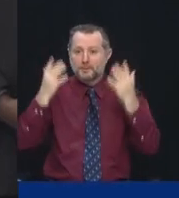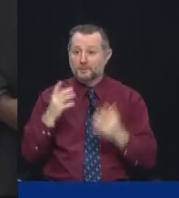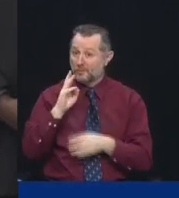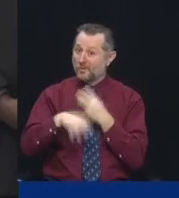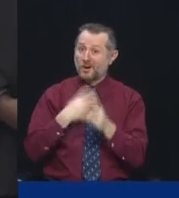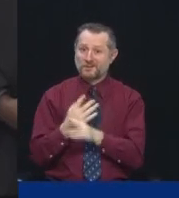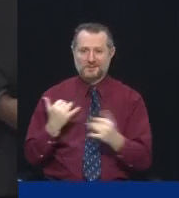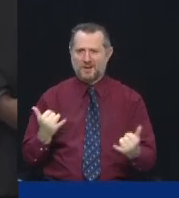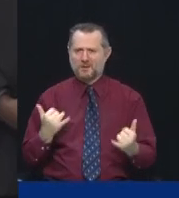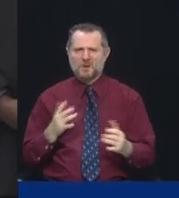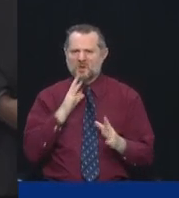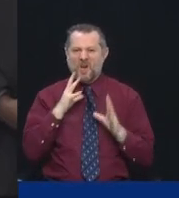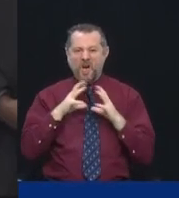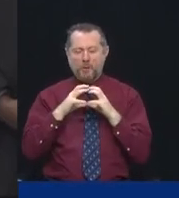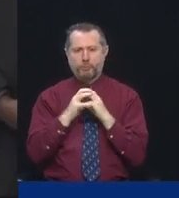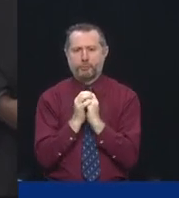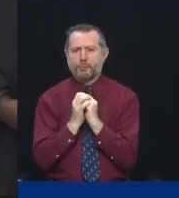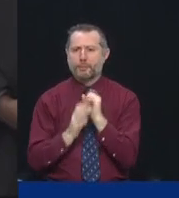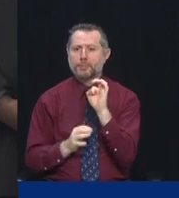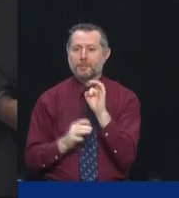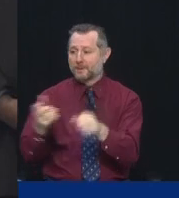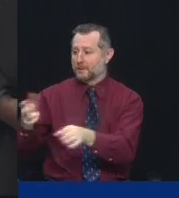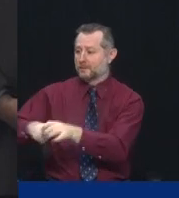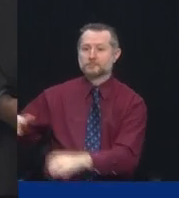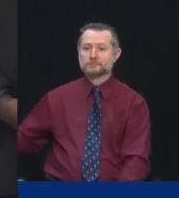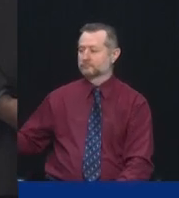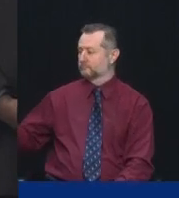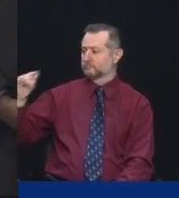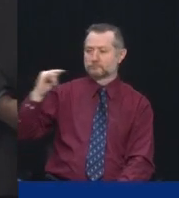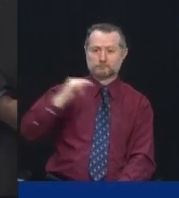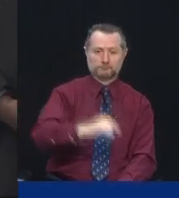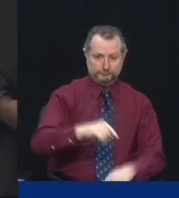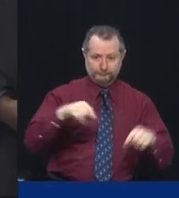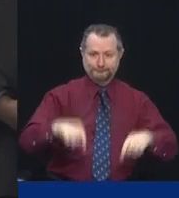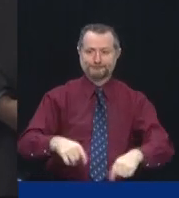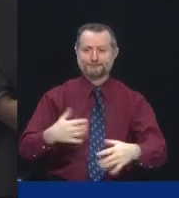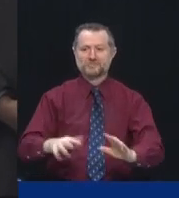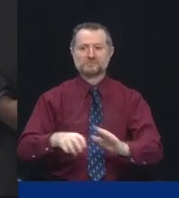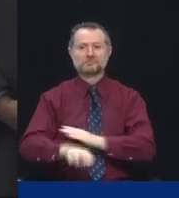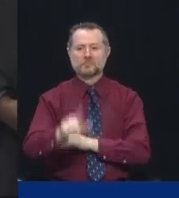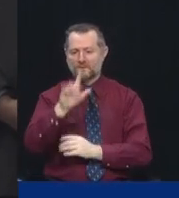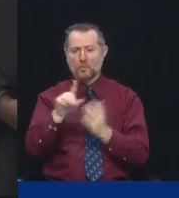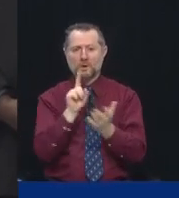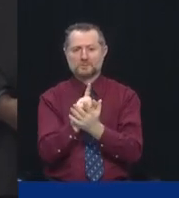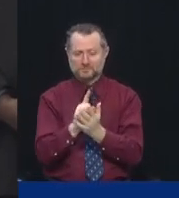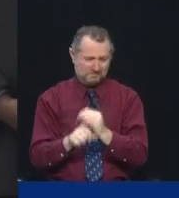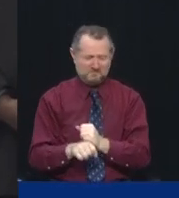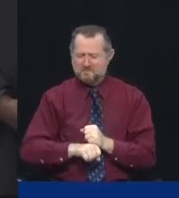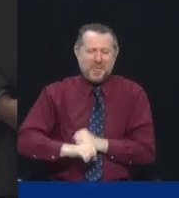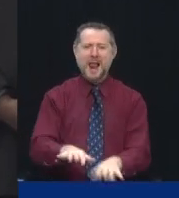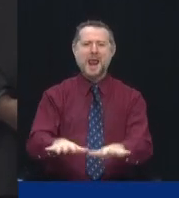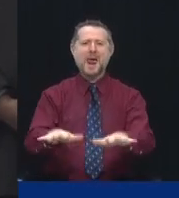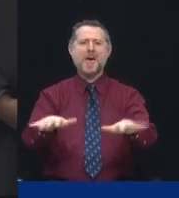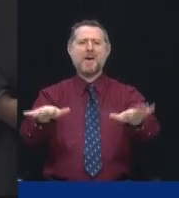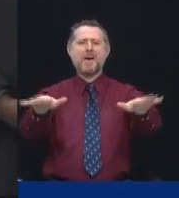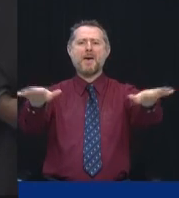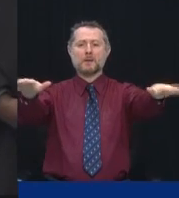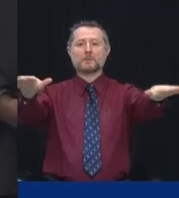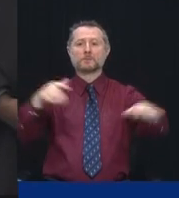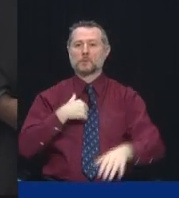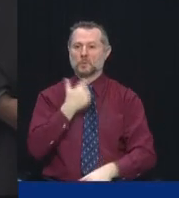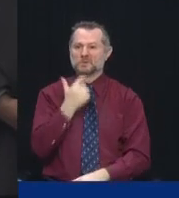comes to New York, it's here, can be here within 24 hours. So we watch it every day. Today, the